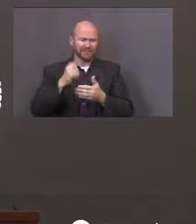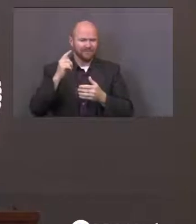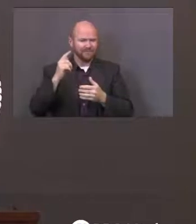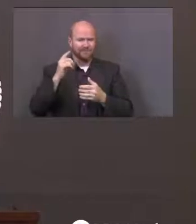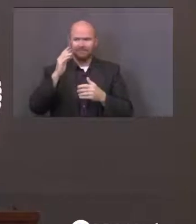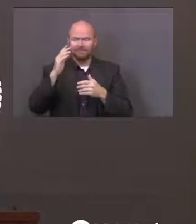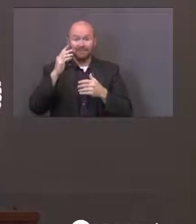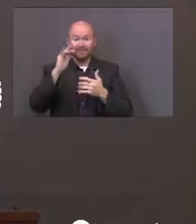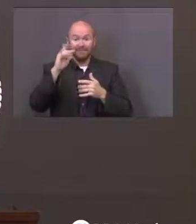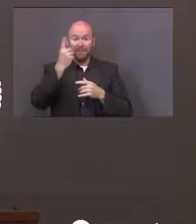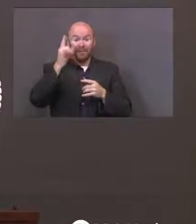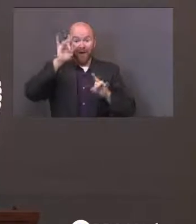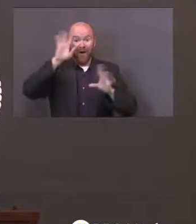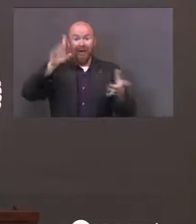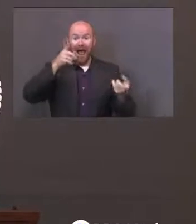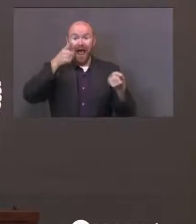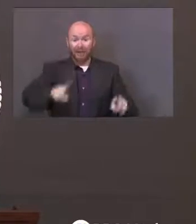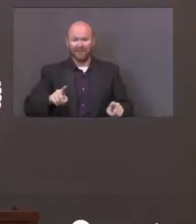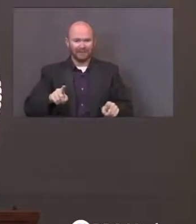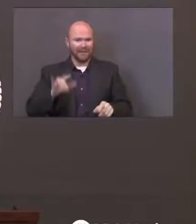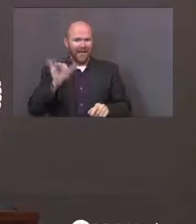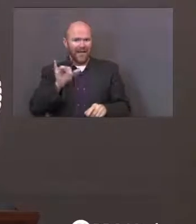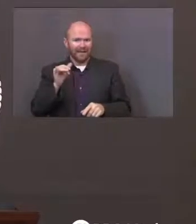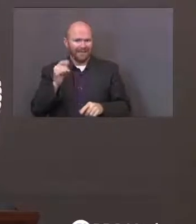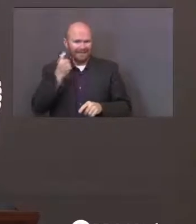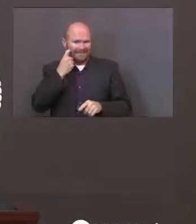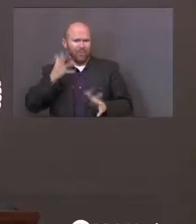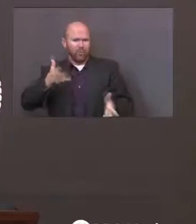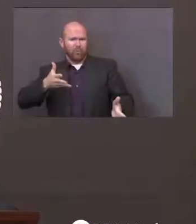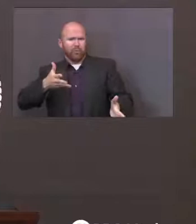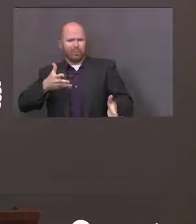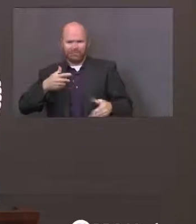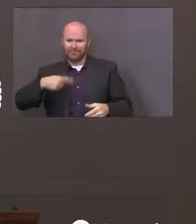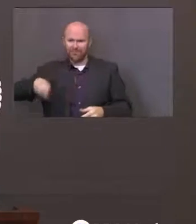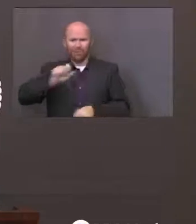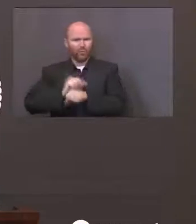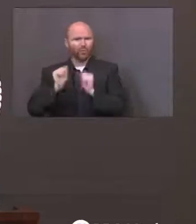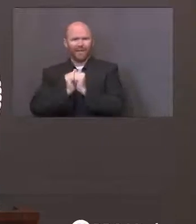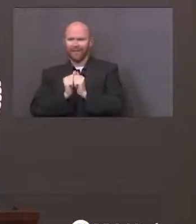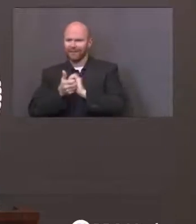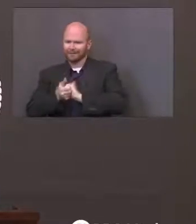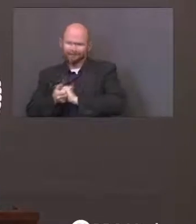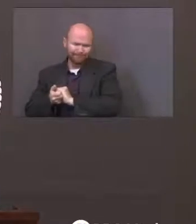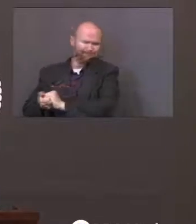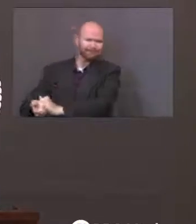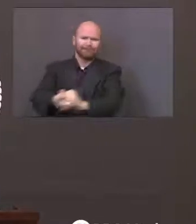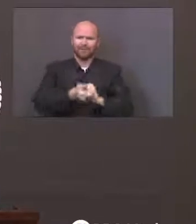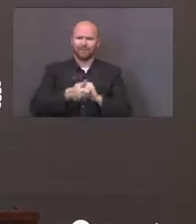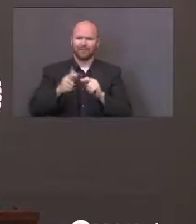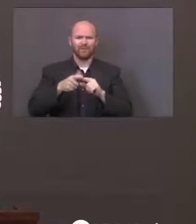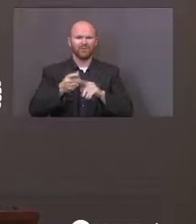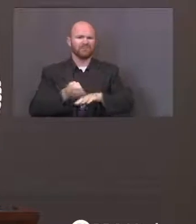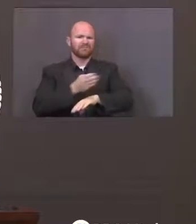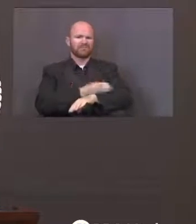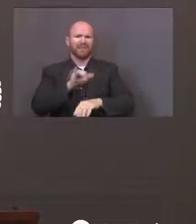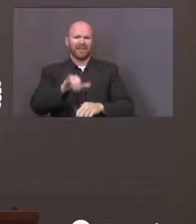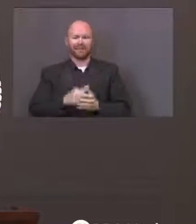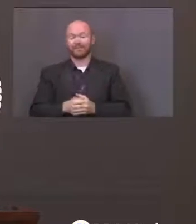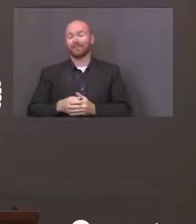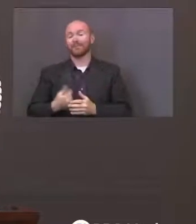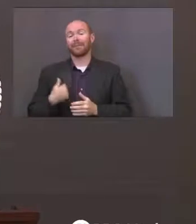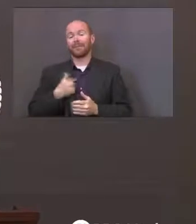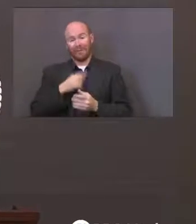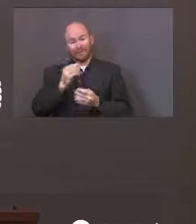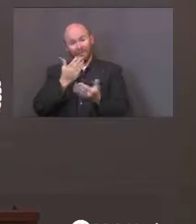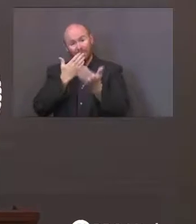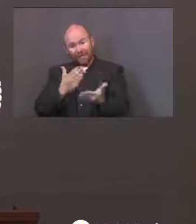windstorm devastation that's been left these last 2 days. So with that, again, we appreciate the good work of our citizens.